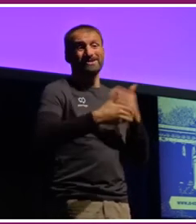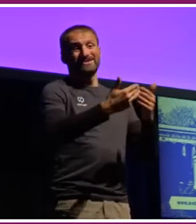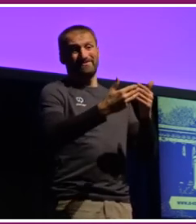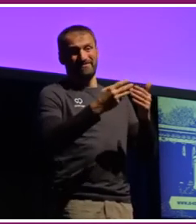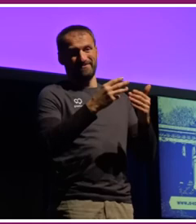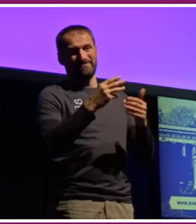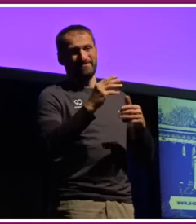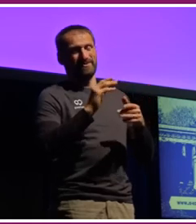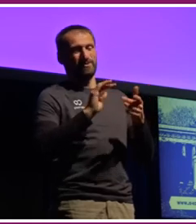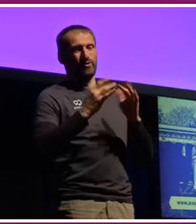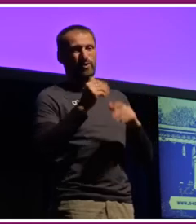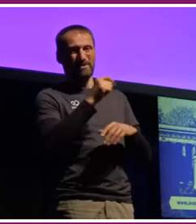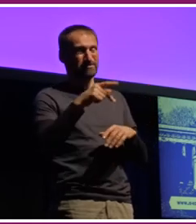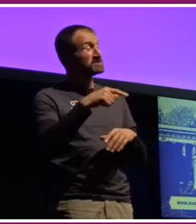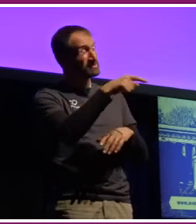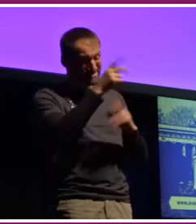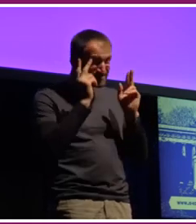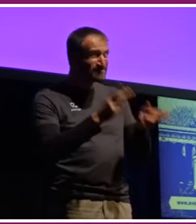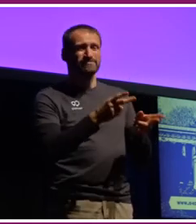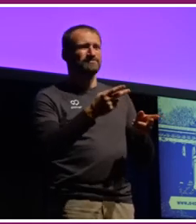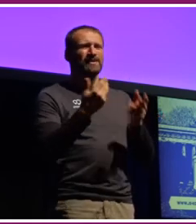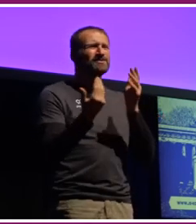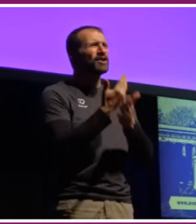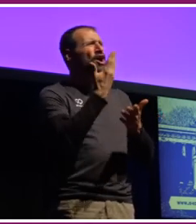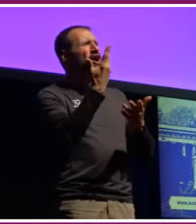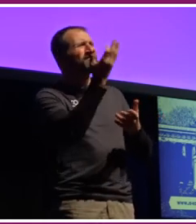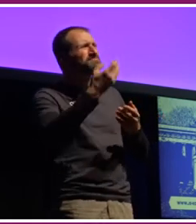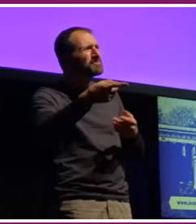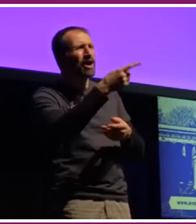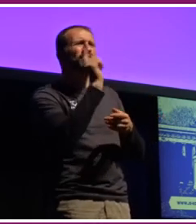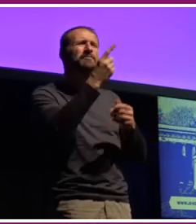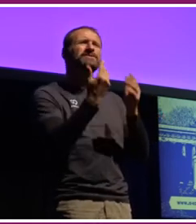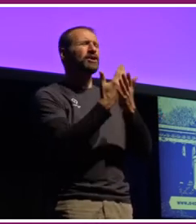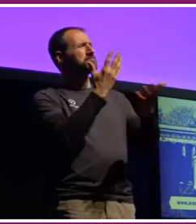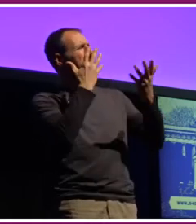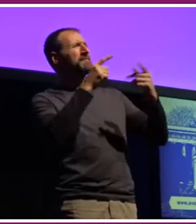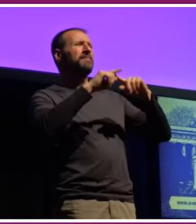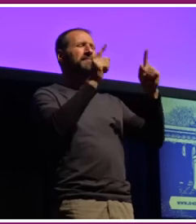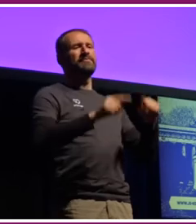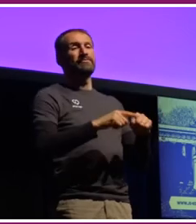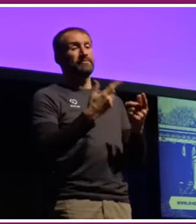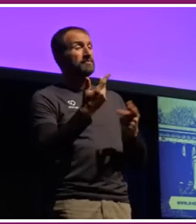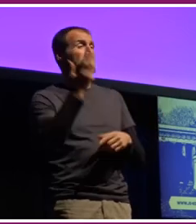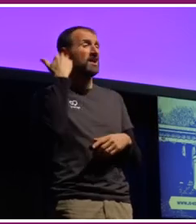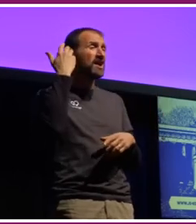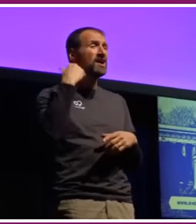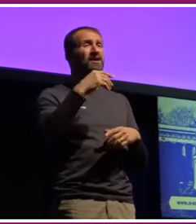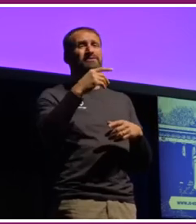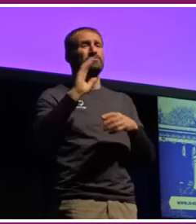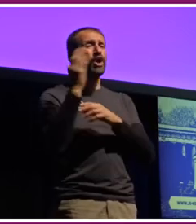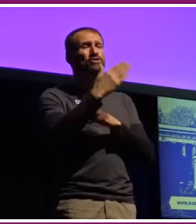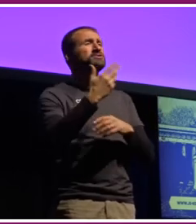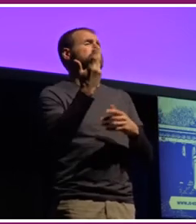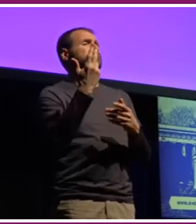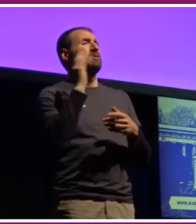to integrate the shiny new thing that we need without blocking access for people on older browsers or browsers that haven't caught up